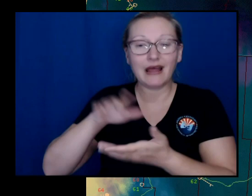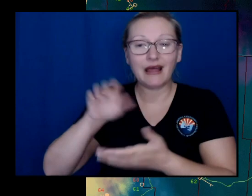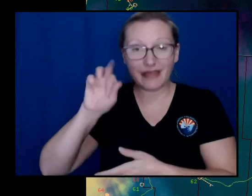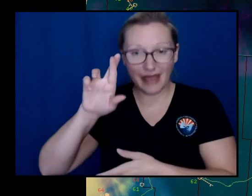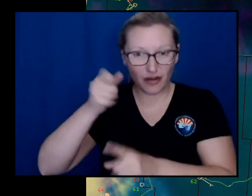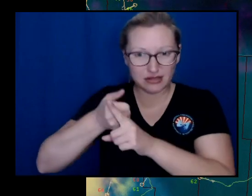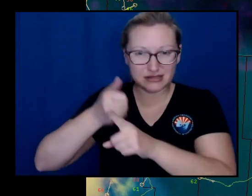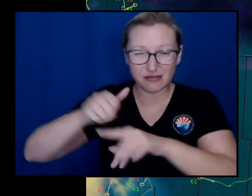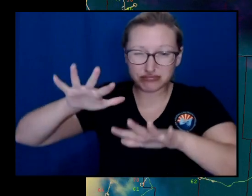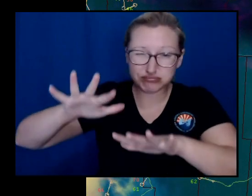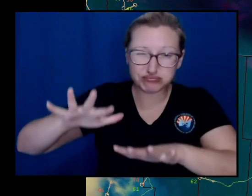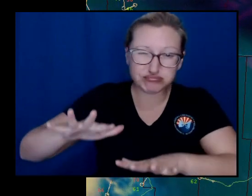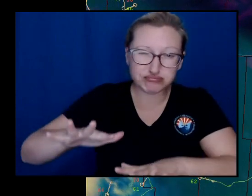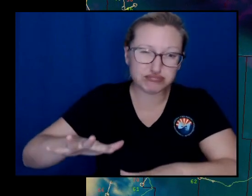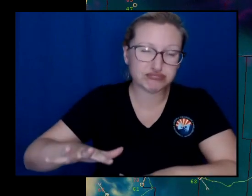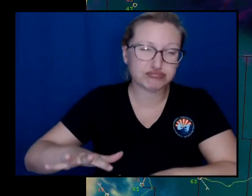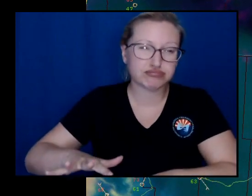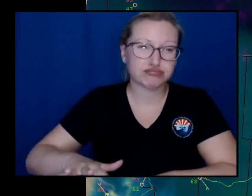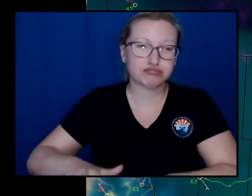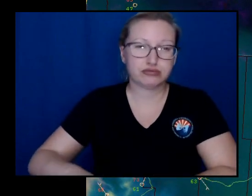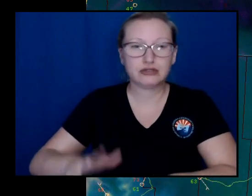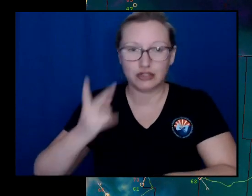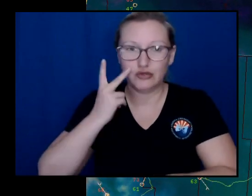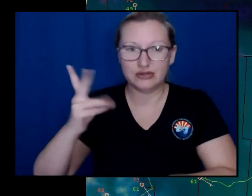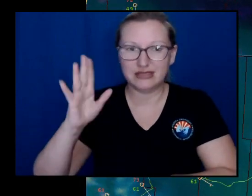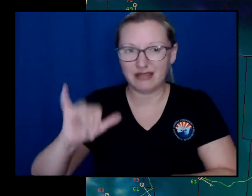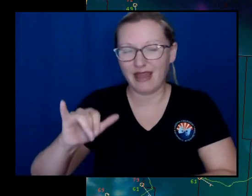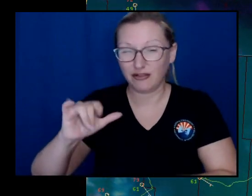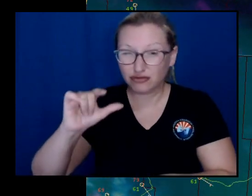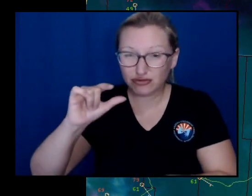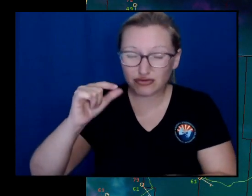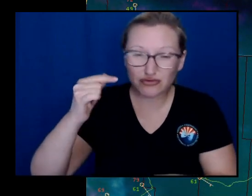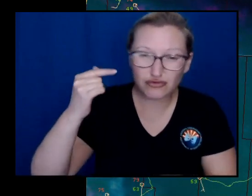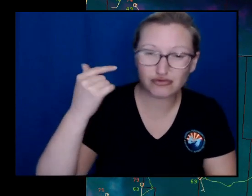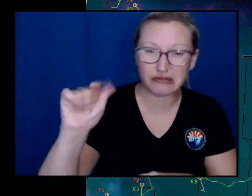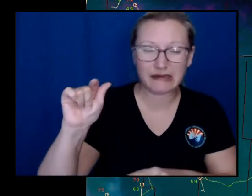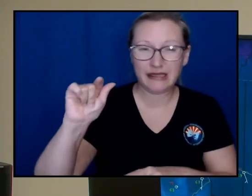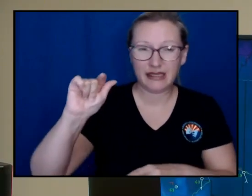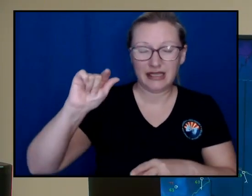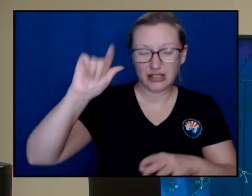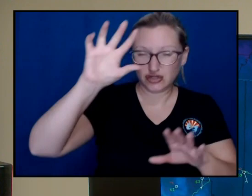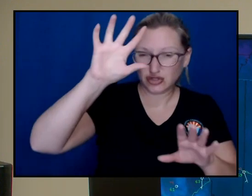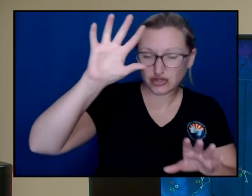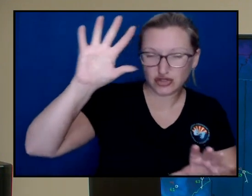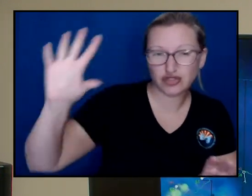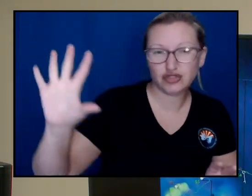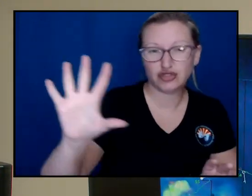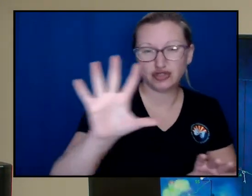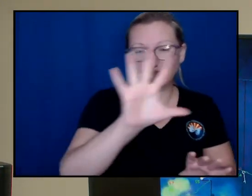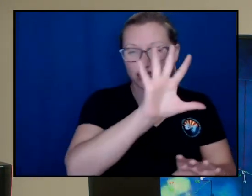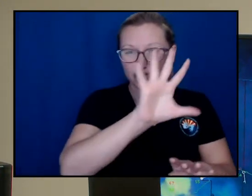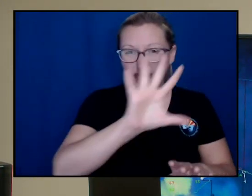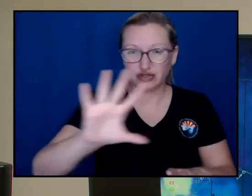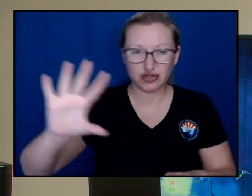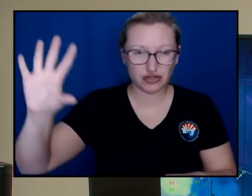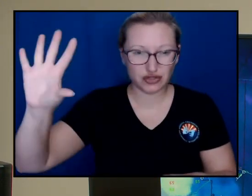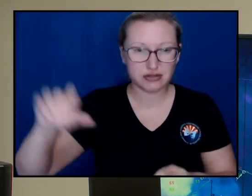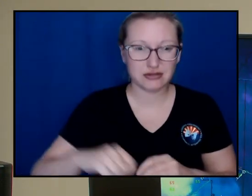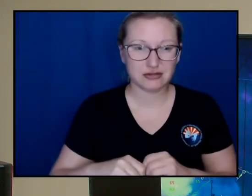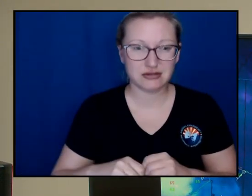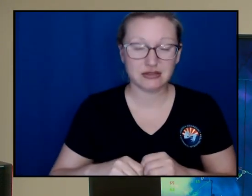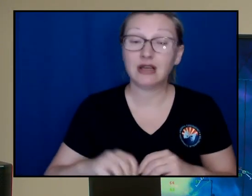a swath of green, which implies that there is dry air aloft,